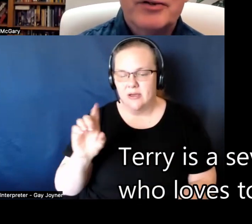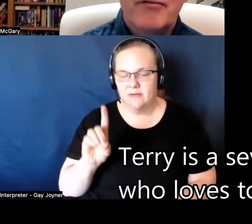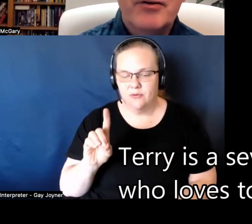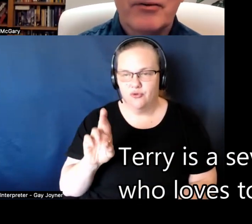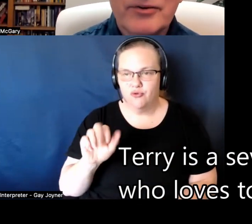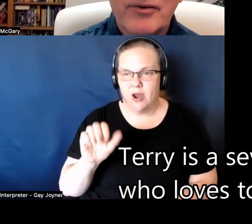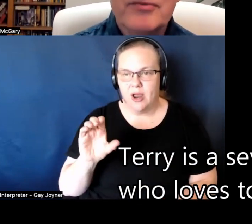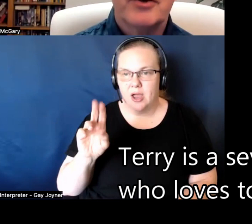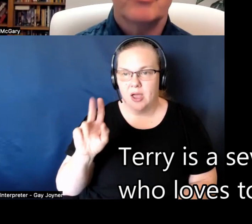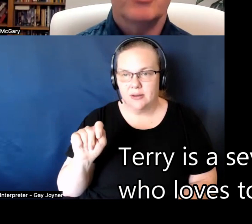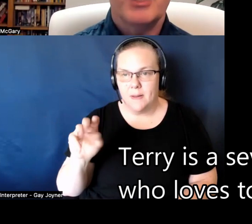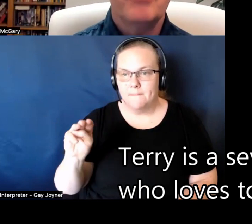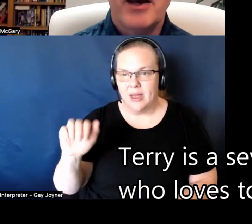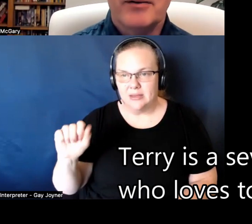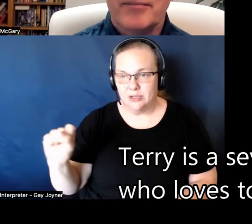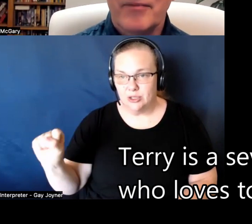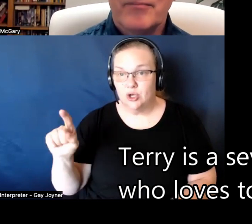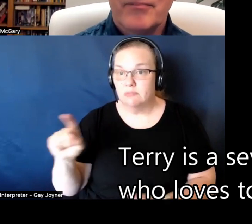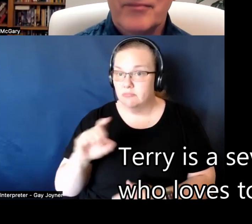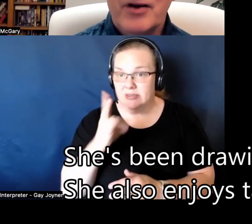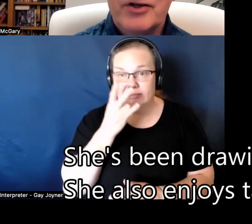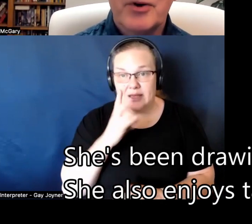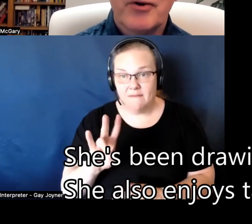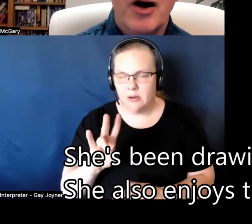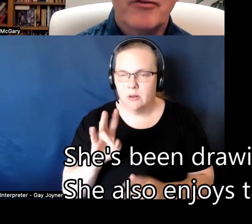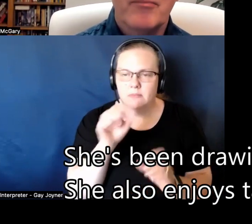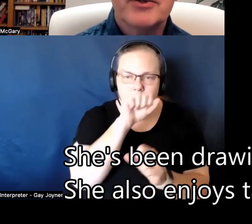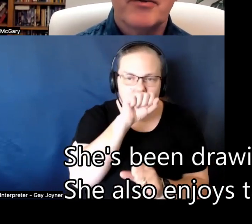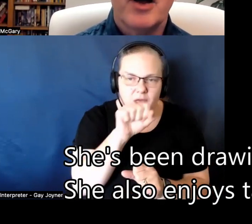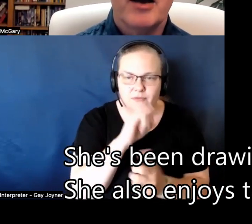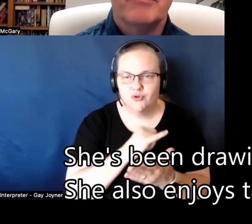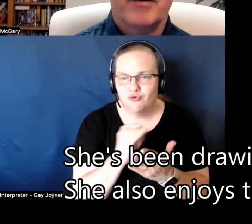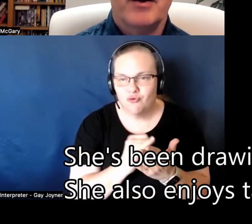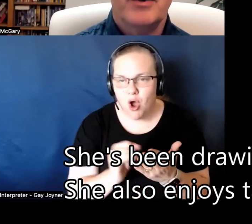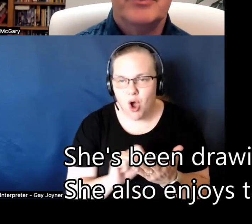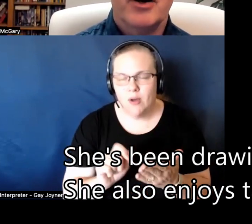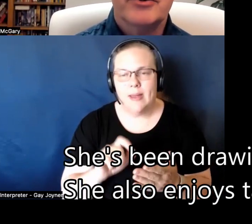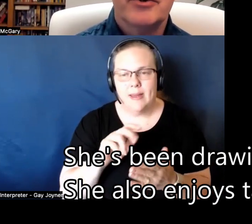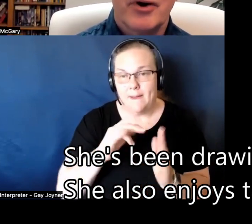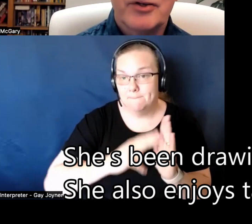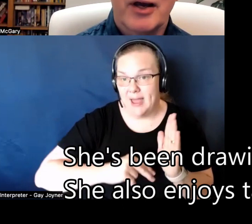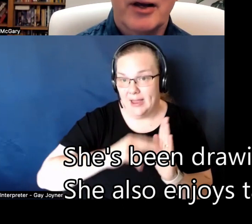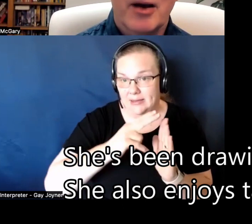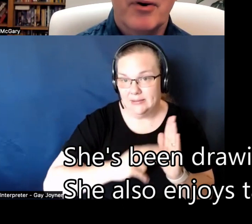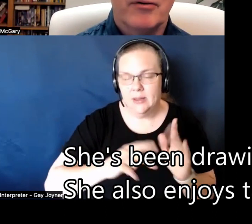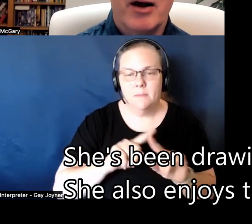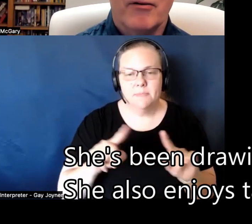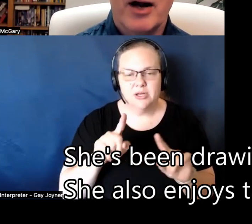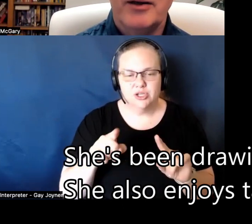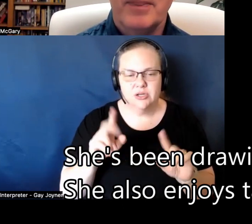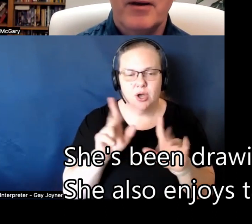is a 7-year-old who loves to draw and paint. She's been drawing for most of her life. She also enjoys taking